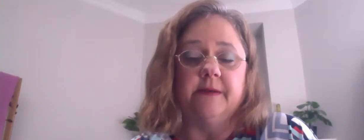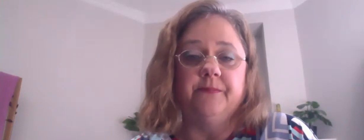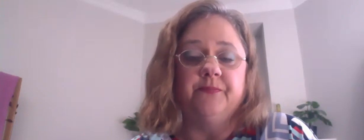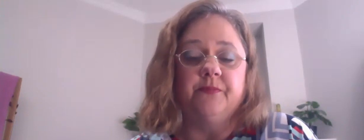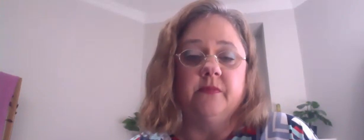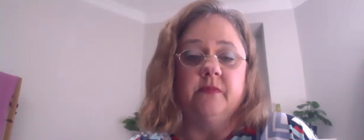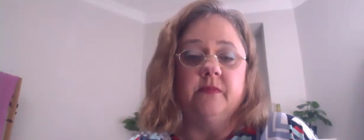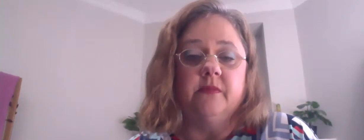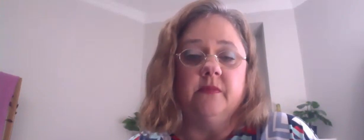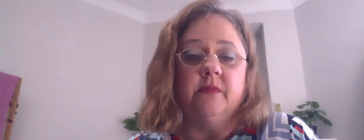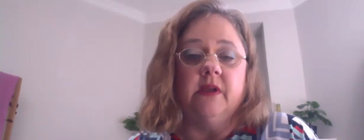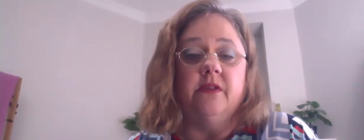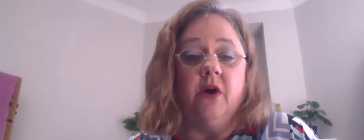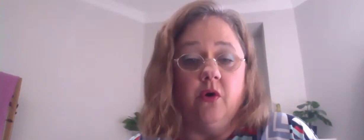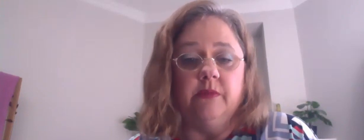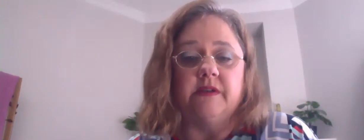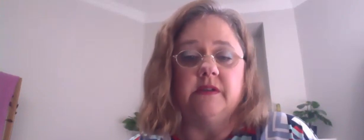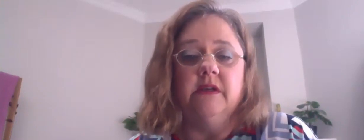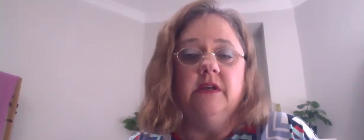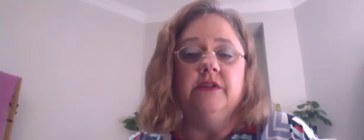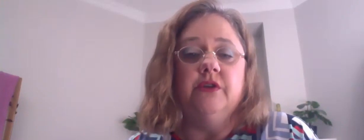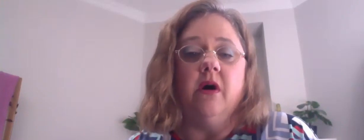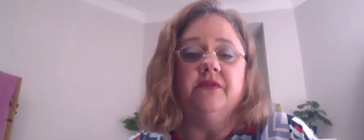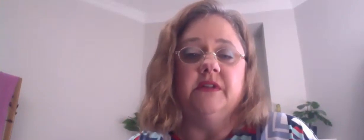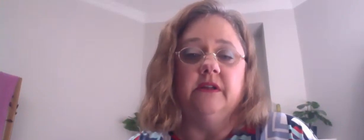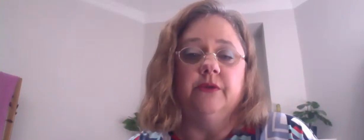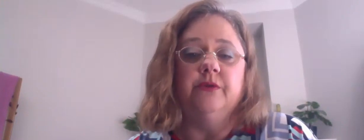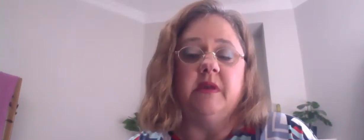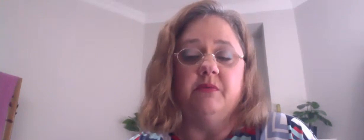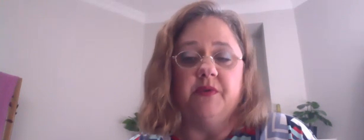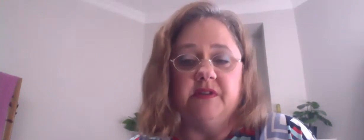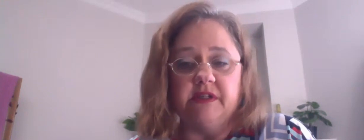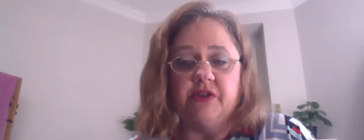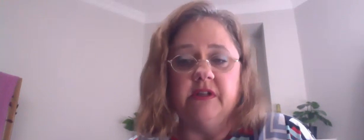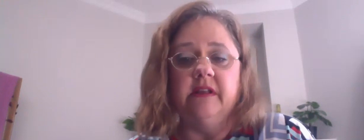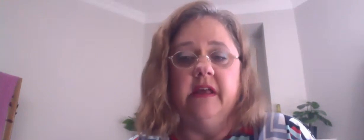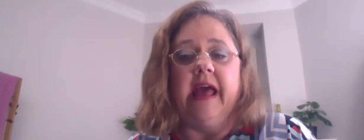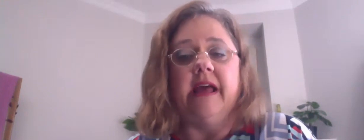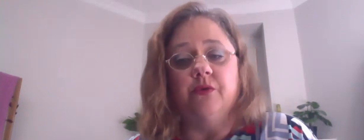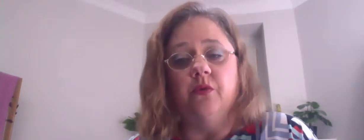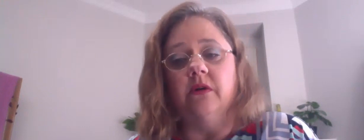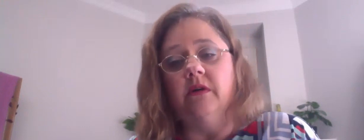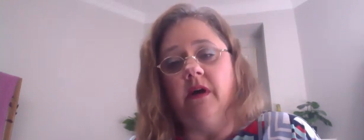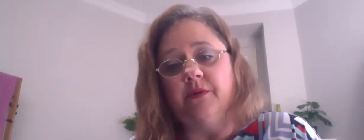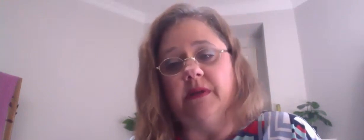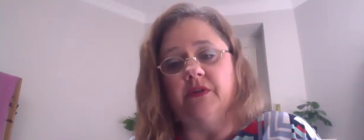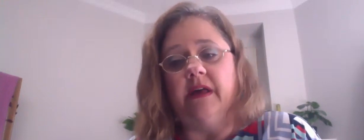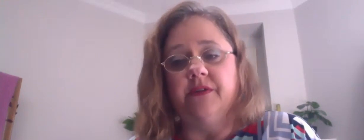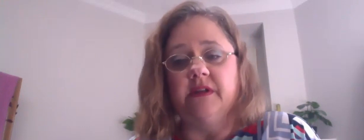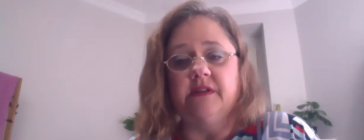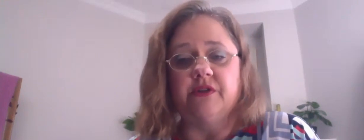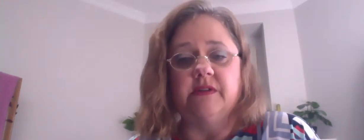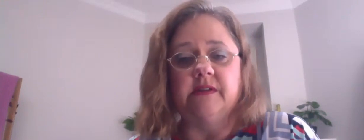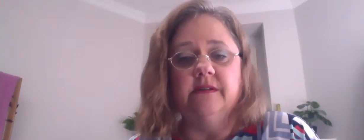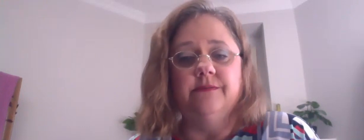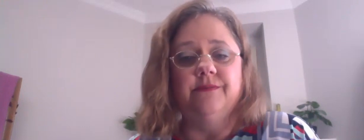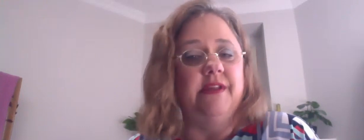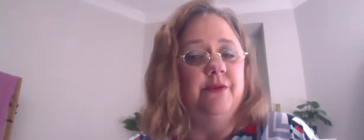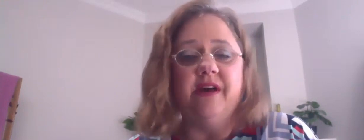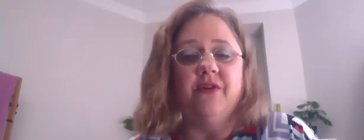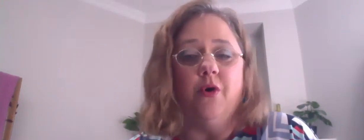facing. The homeless too often include people with addiction and or other mental health